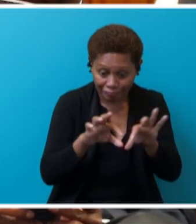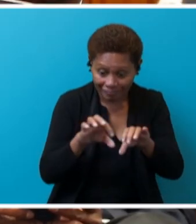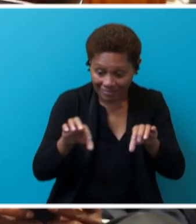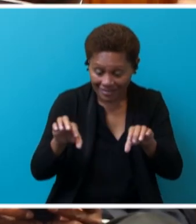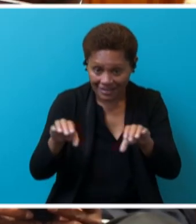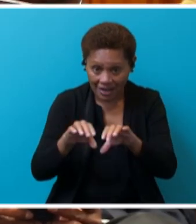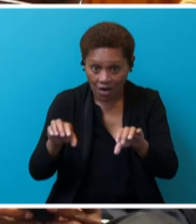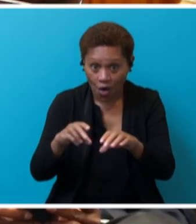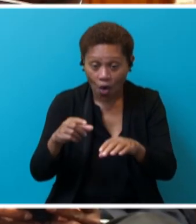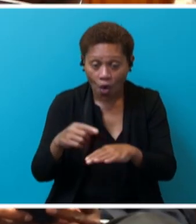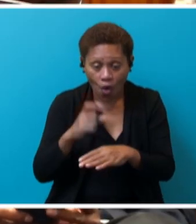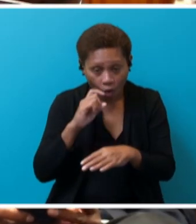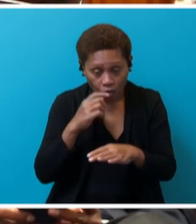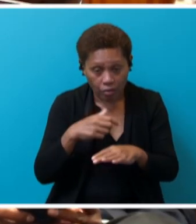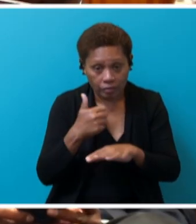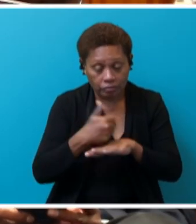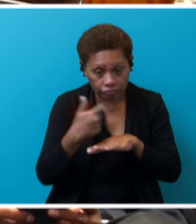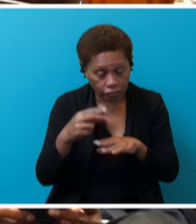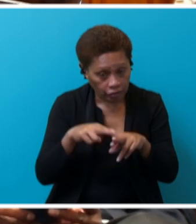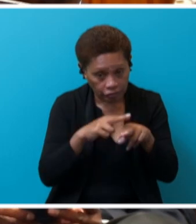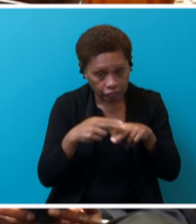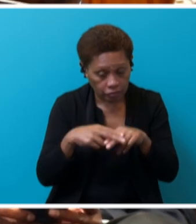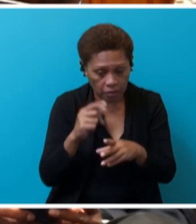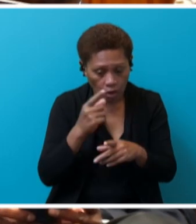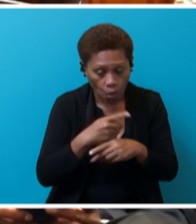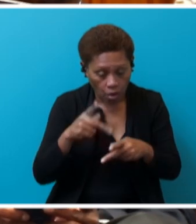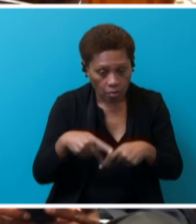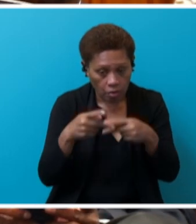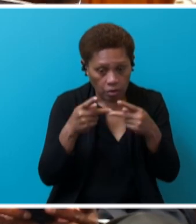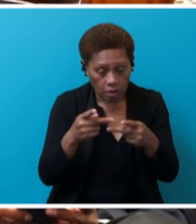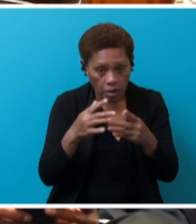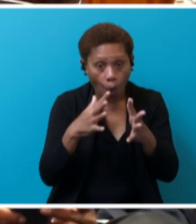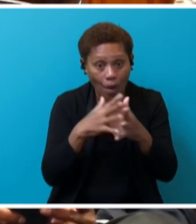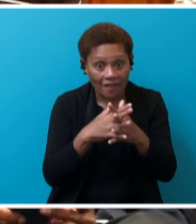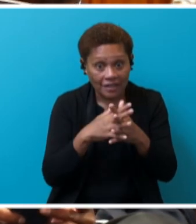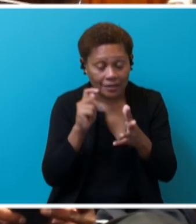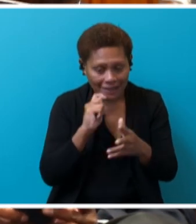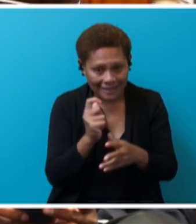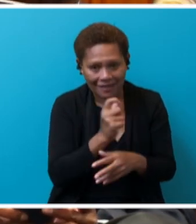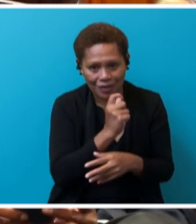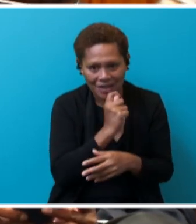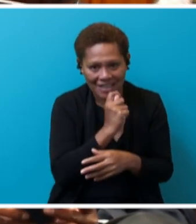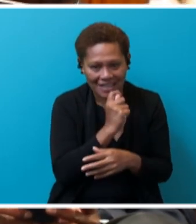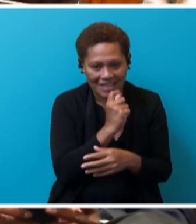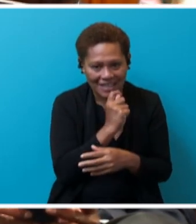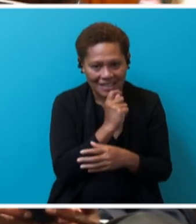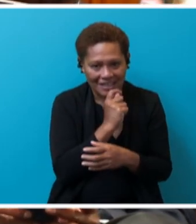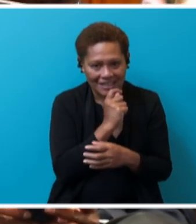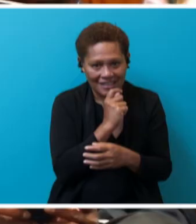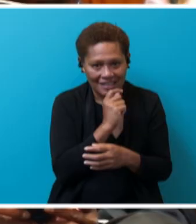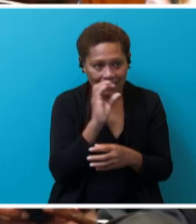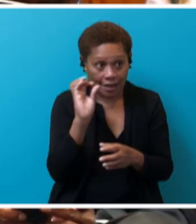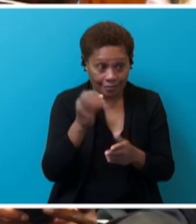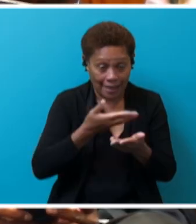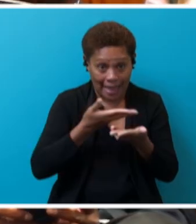Water Authority of Fiji has begun works for the proposed Wanivasa water treatment source in Taibani. I will expand on that in one of the answers